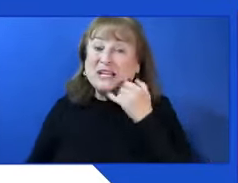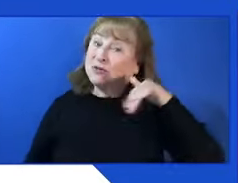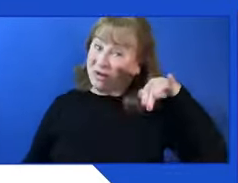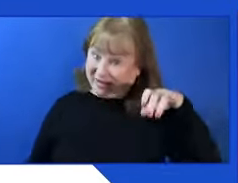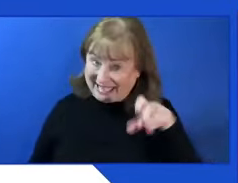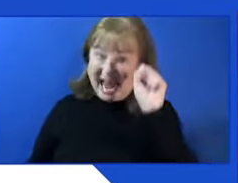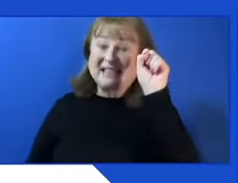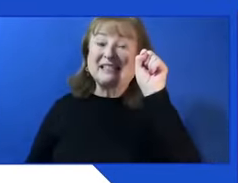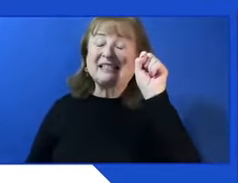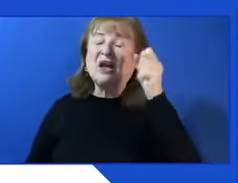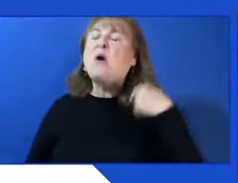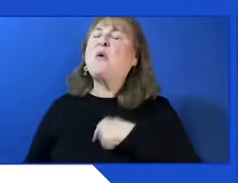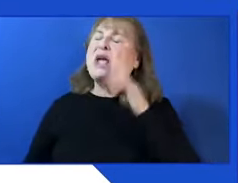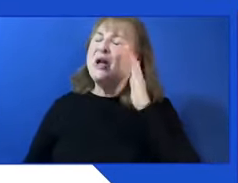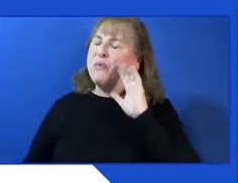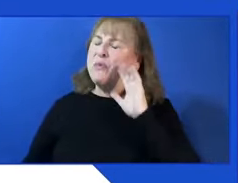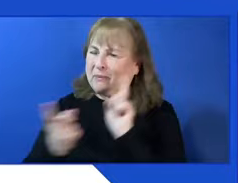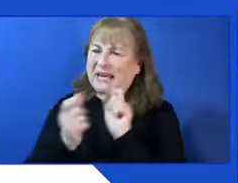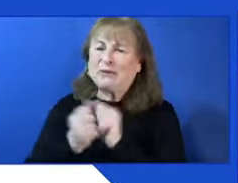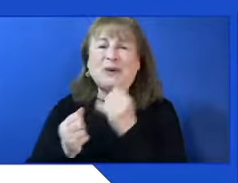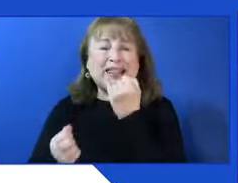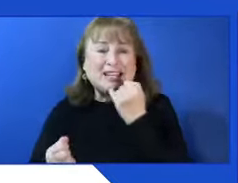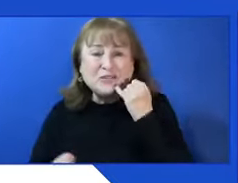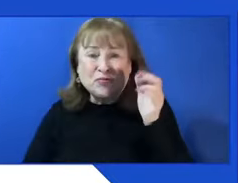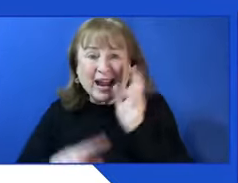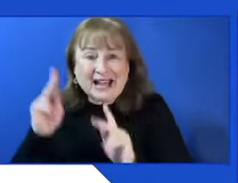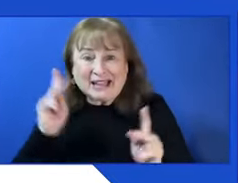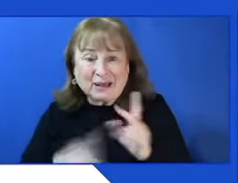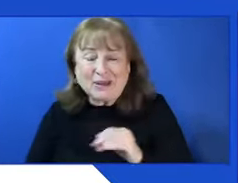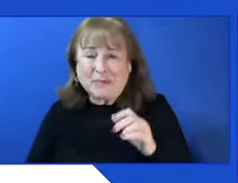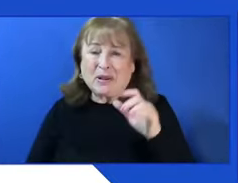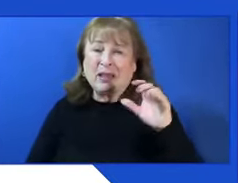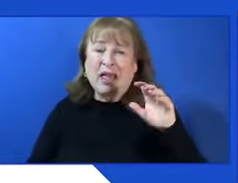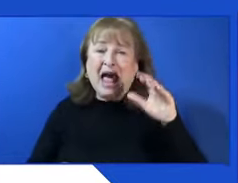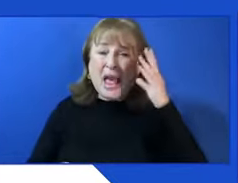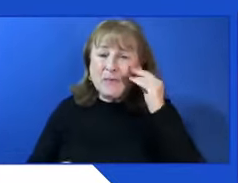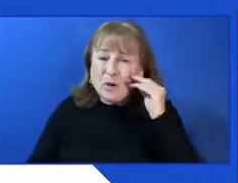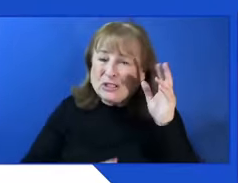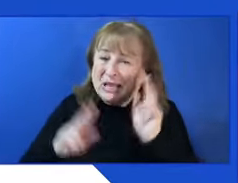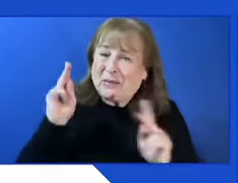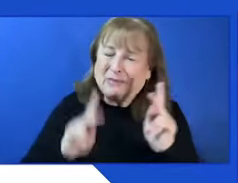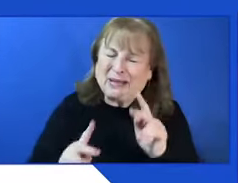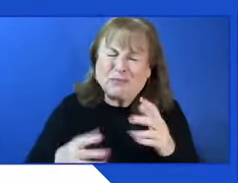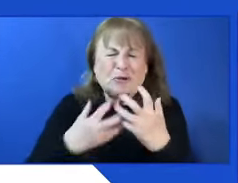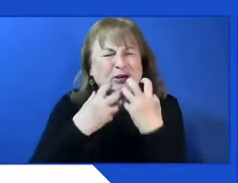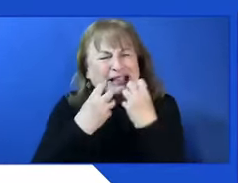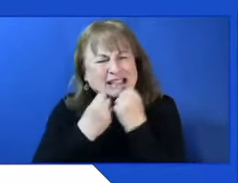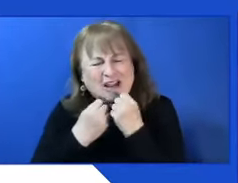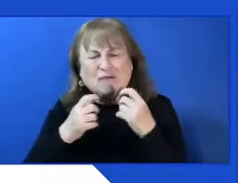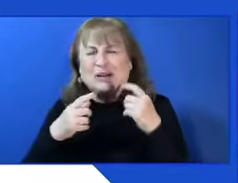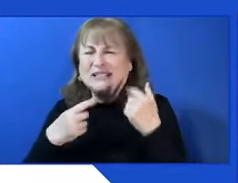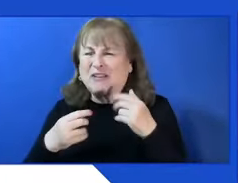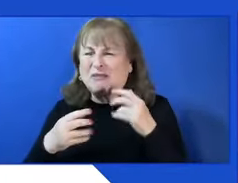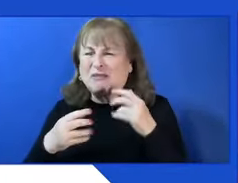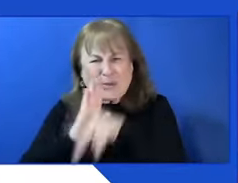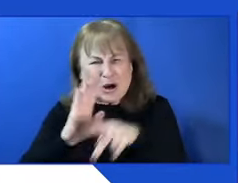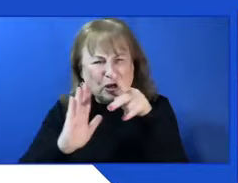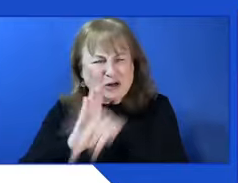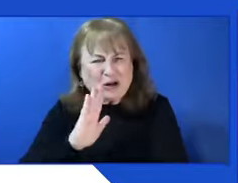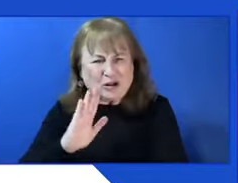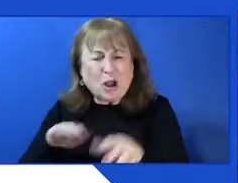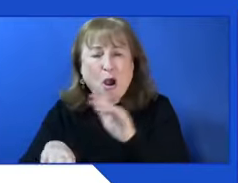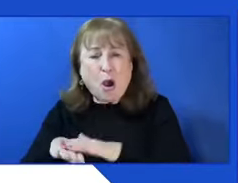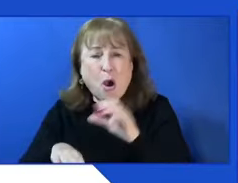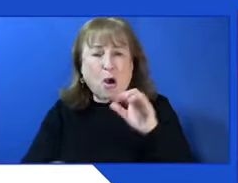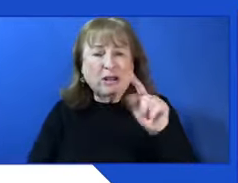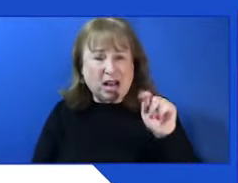And we will meet with Israelis and Muslims whose loved ones have been murdered on October